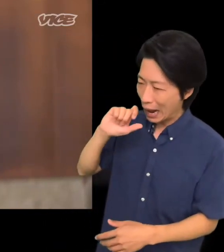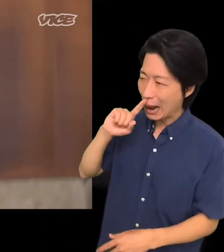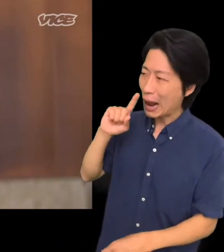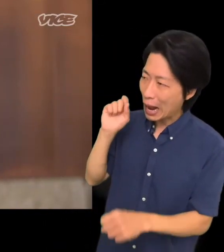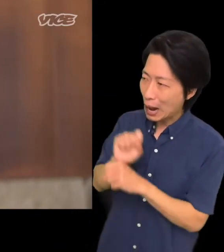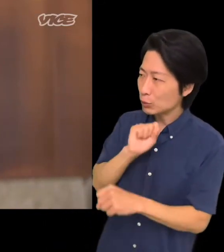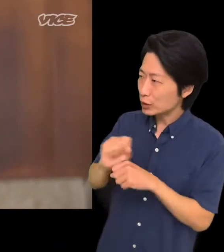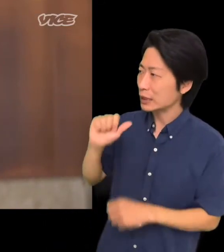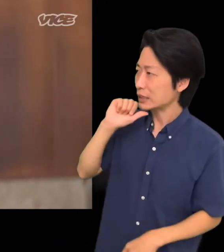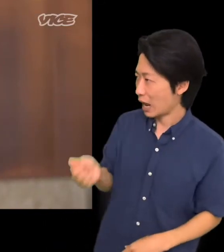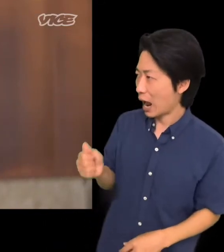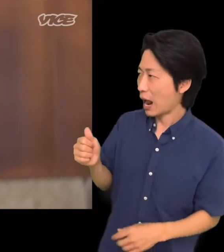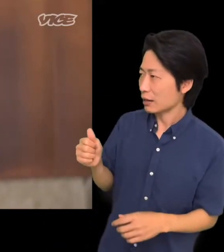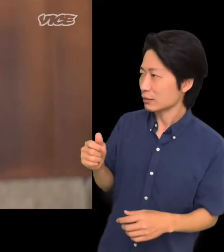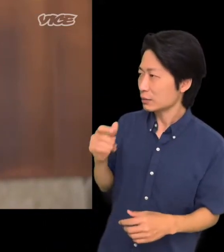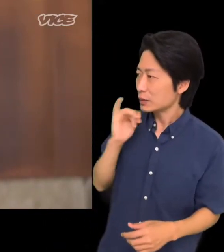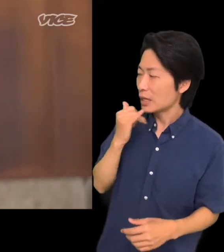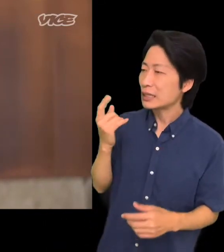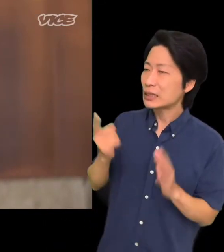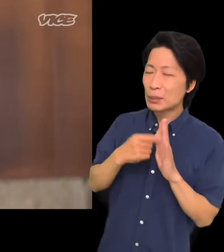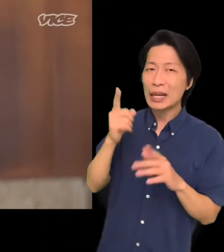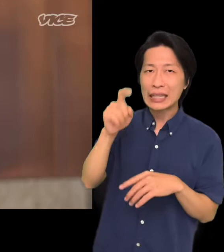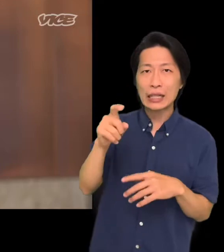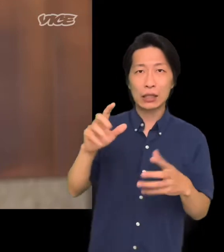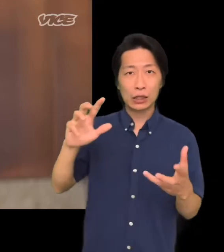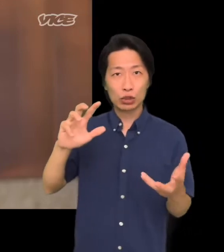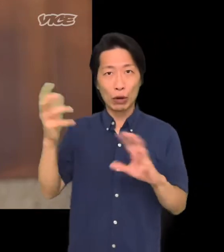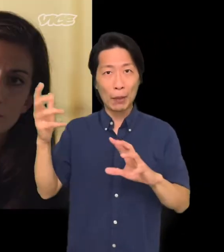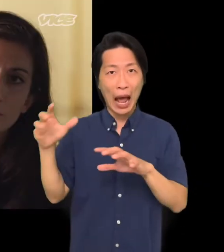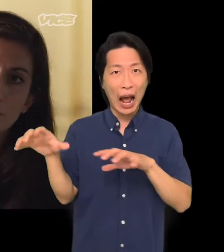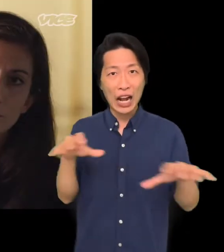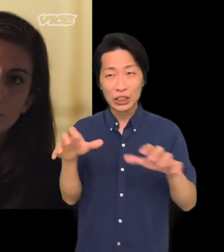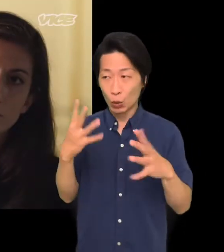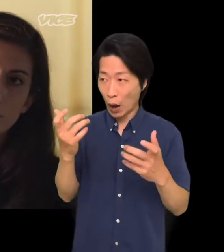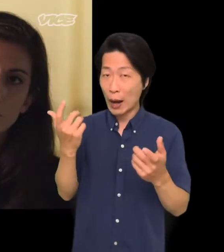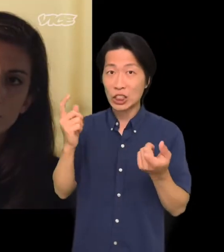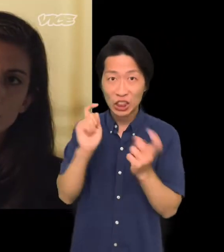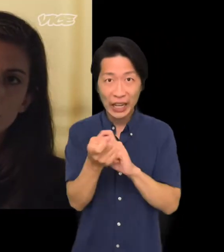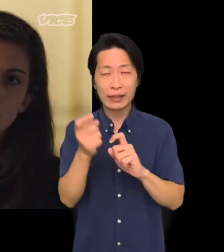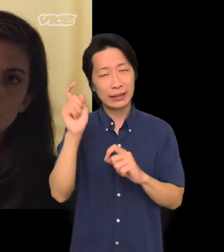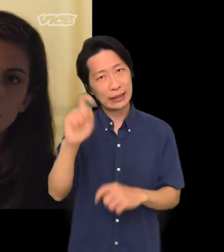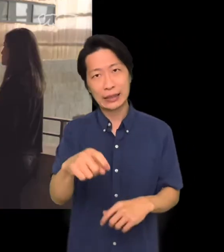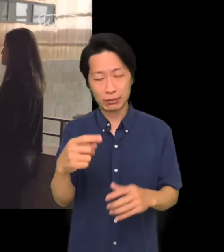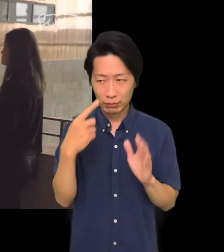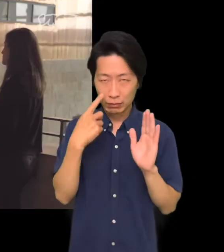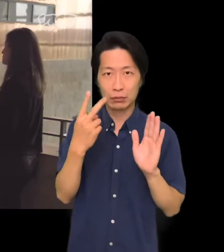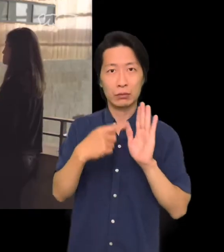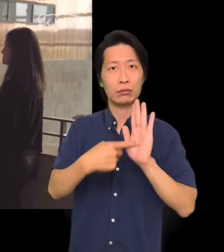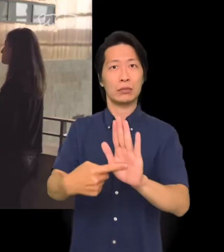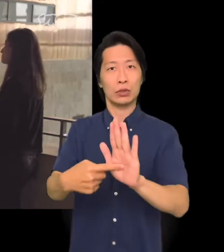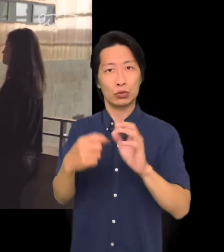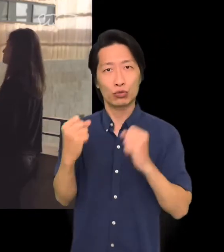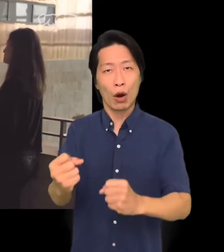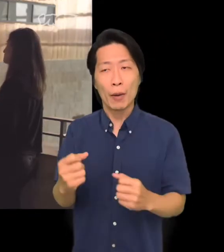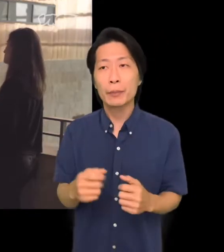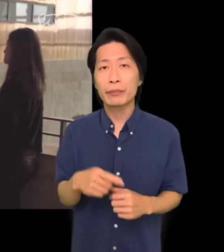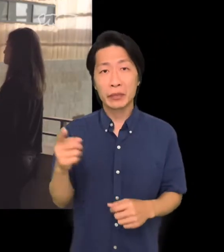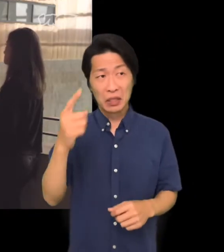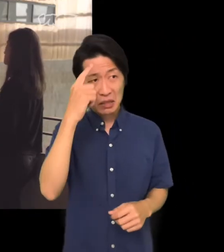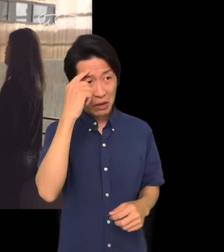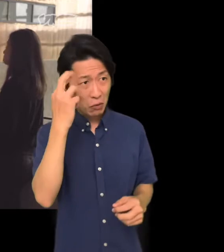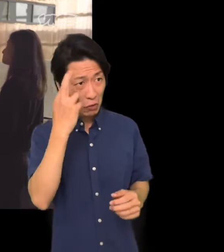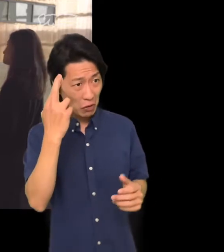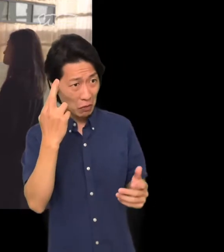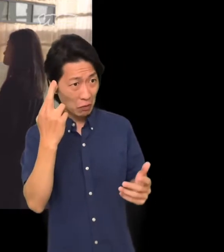ban. I think that sometimes you really need disruptive action if you're trying to make change. Do you think it's reasonable for people to